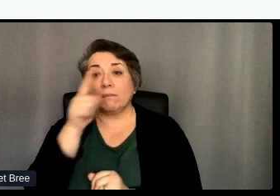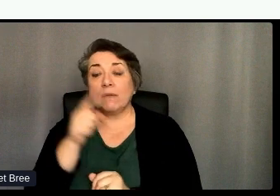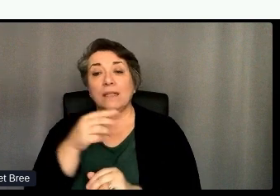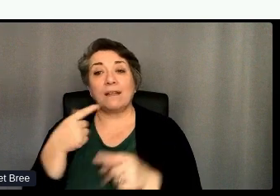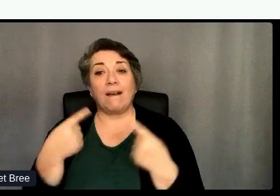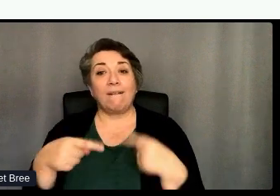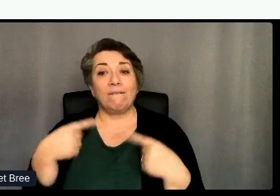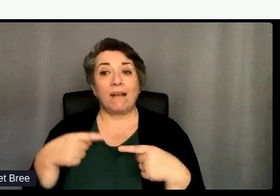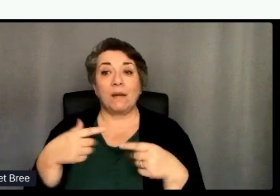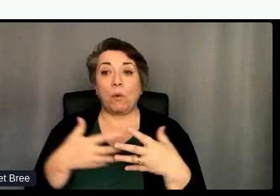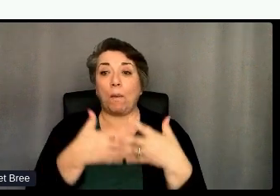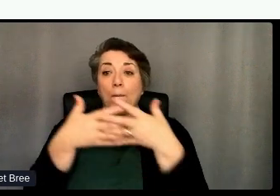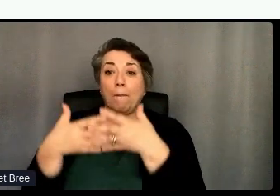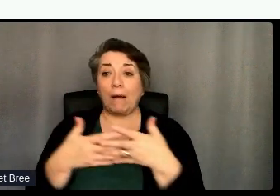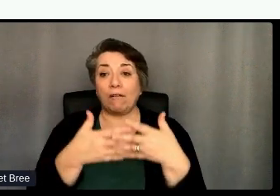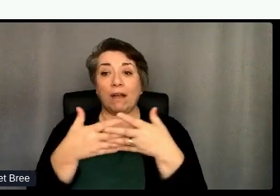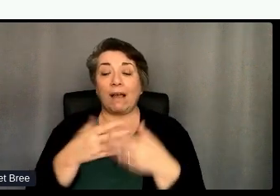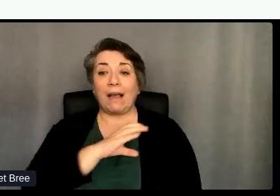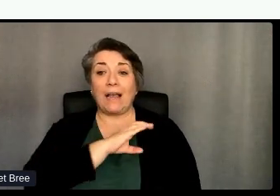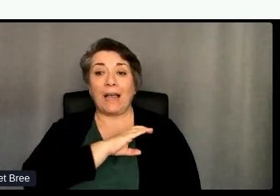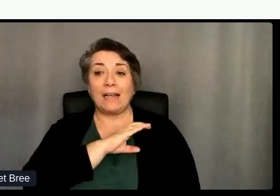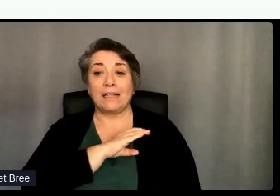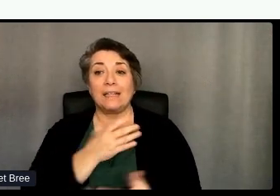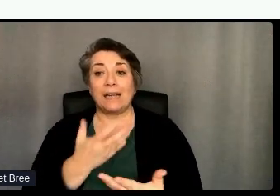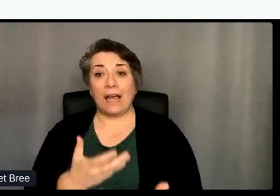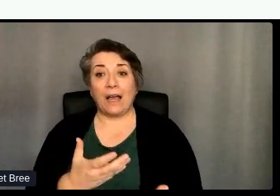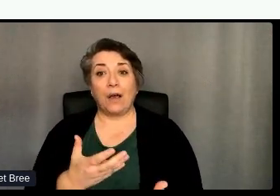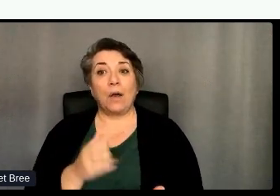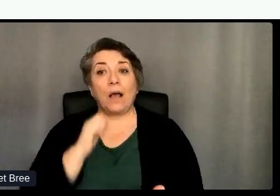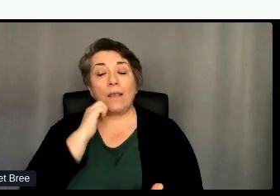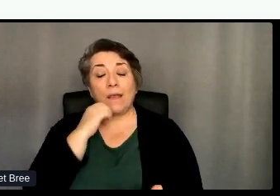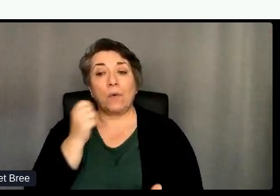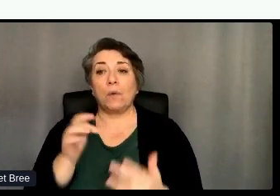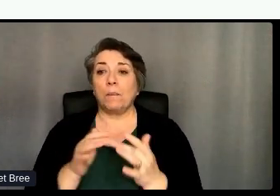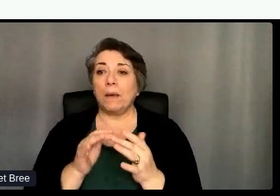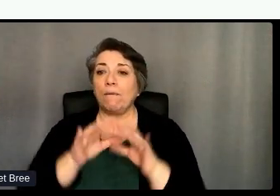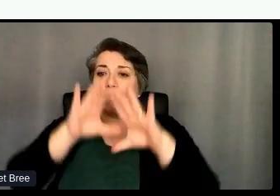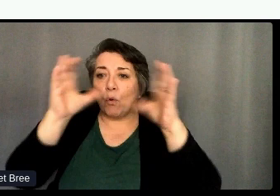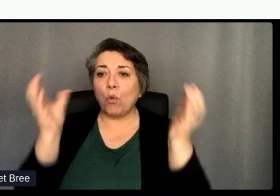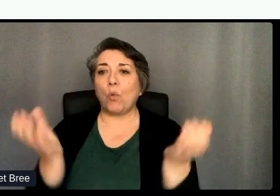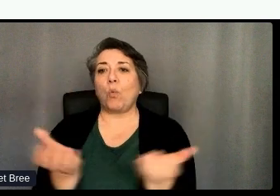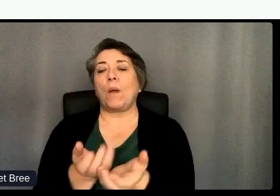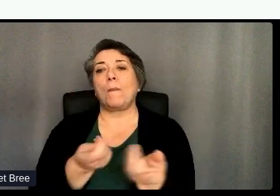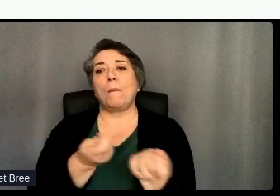Canada right now, and will be available for the rest of the world markets earlier December.